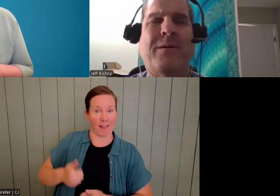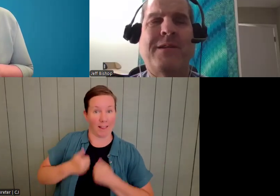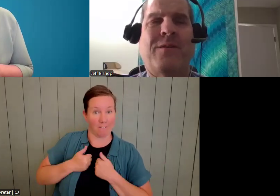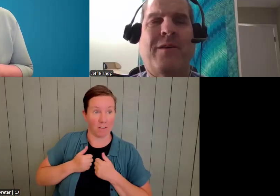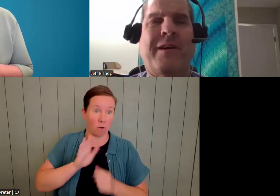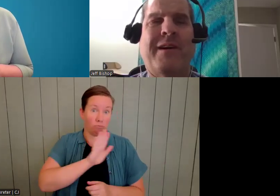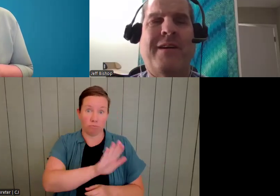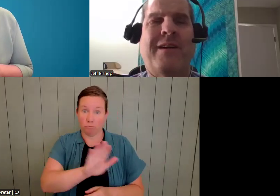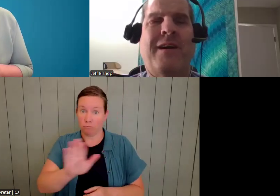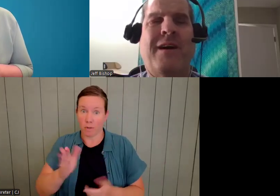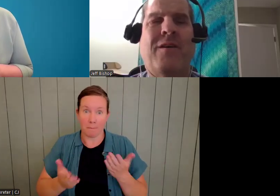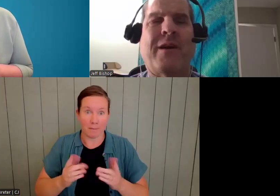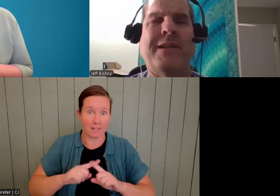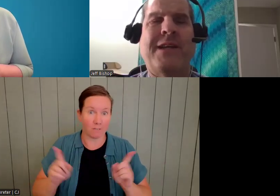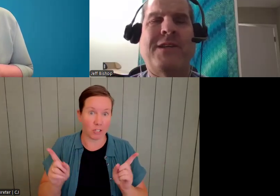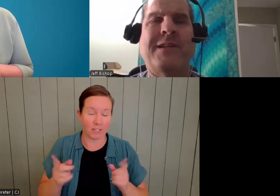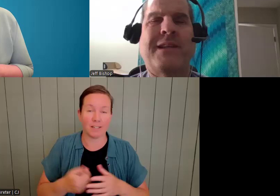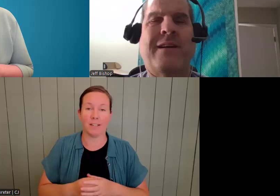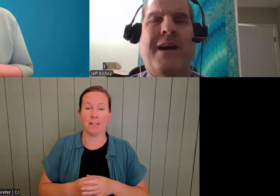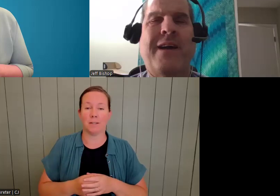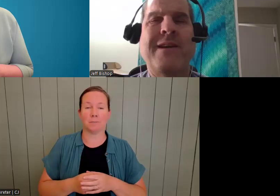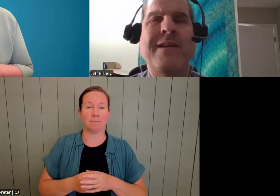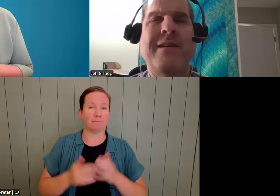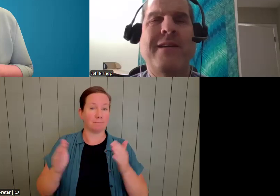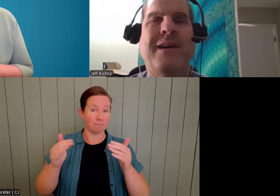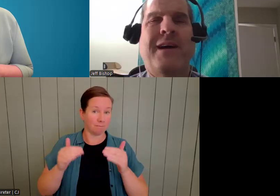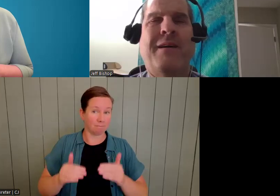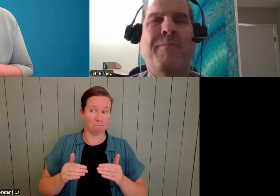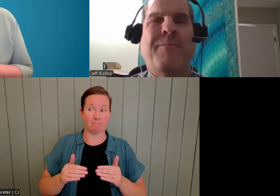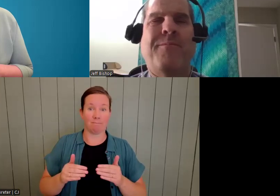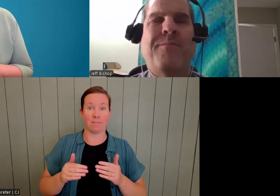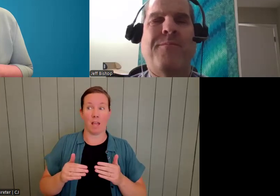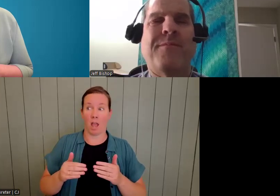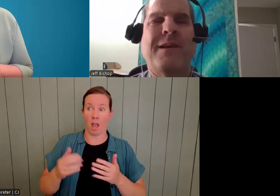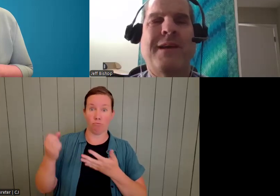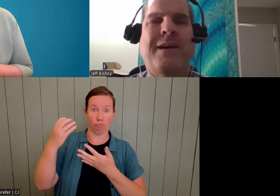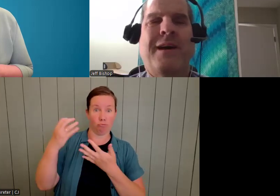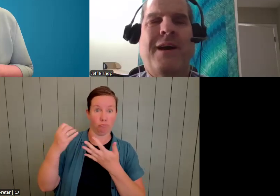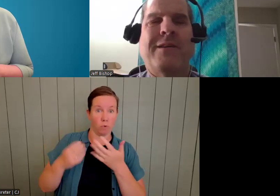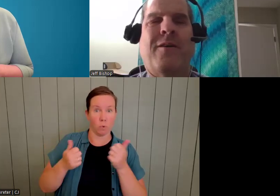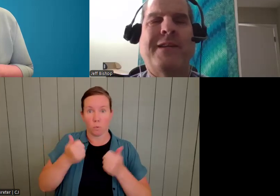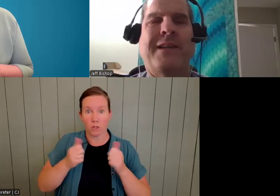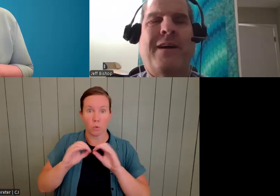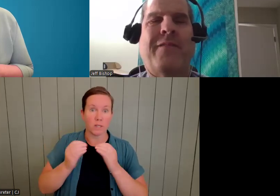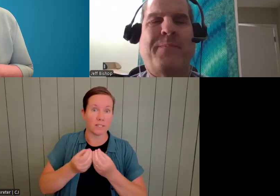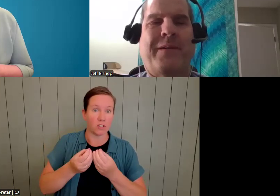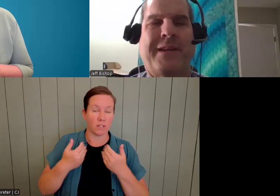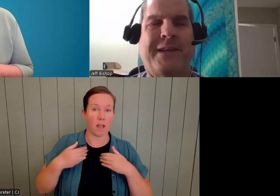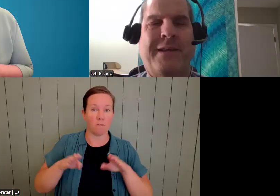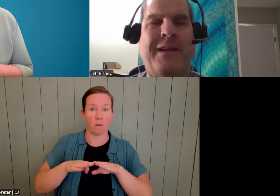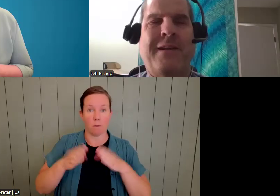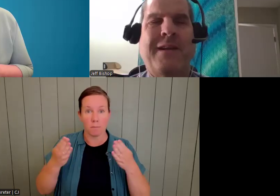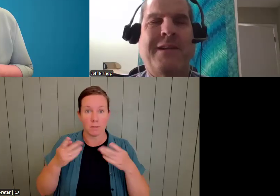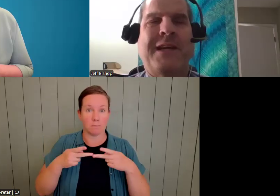office buildings or organizations that are hiring. Um, I see. The office building